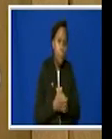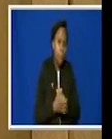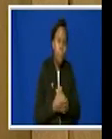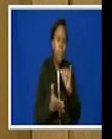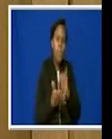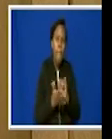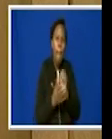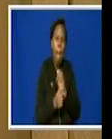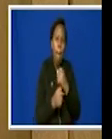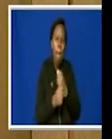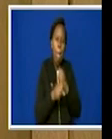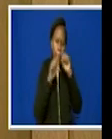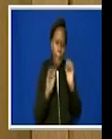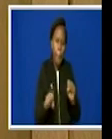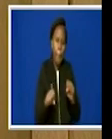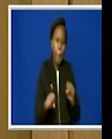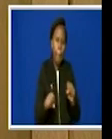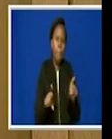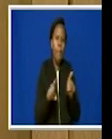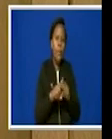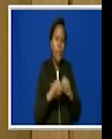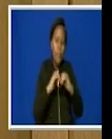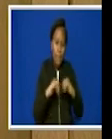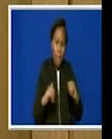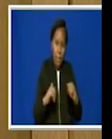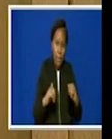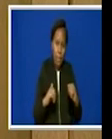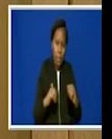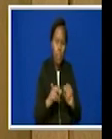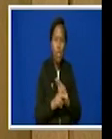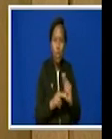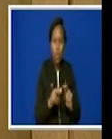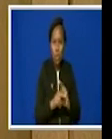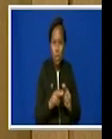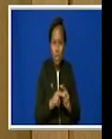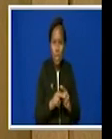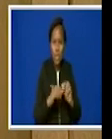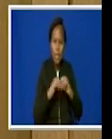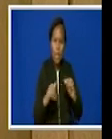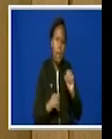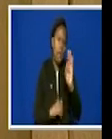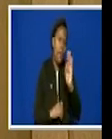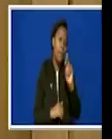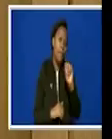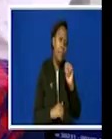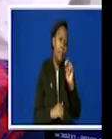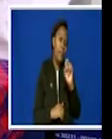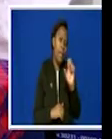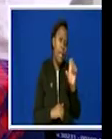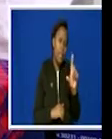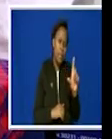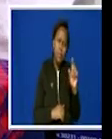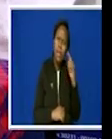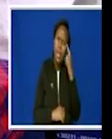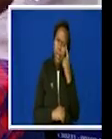that makes it possible to be separated using the separating funnel. And I think,